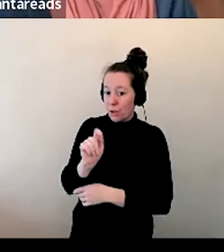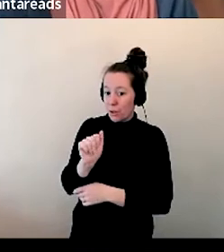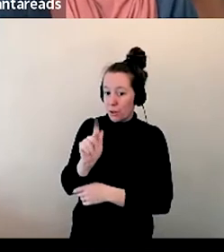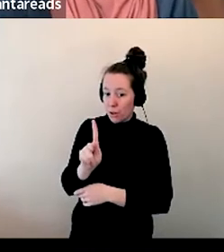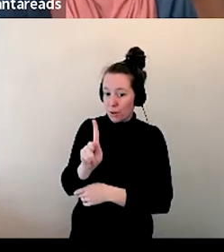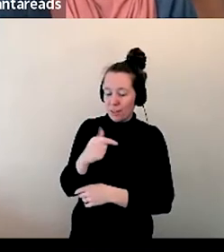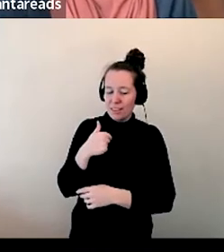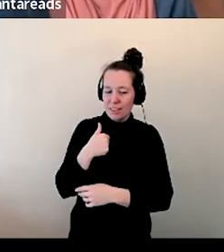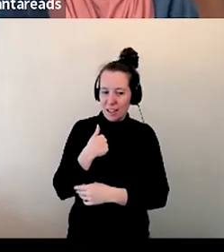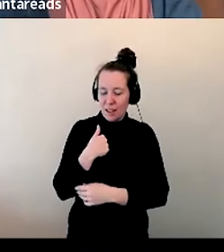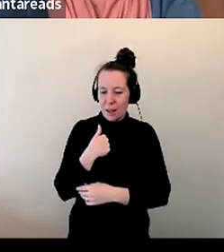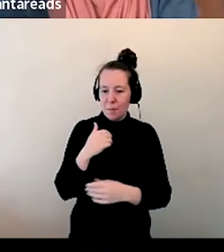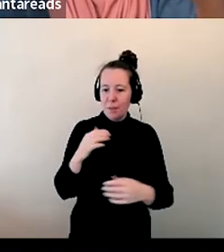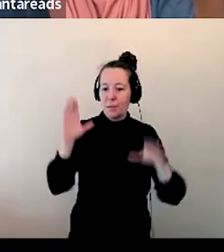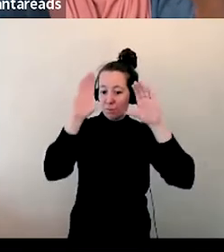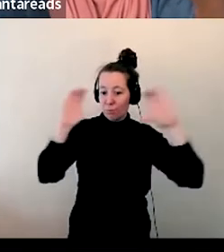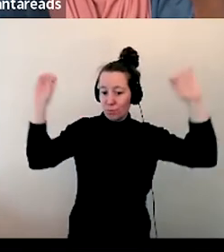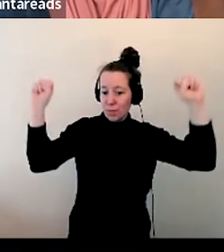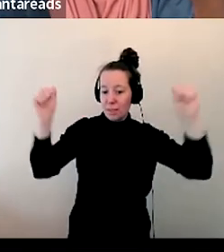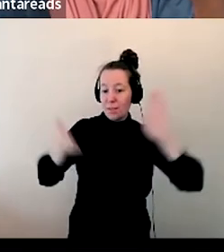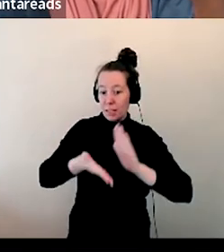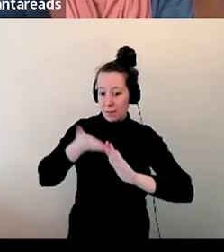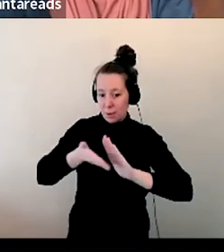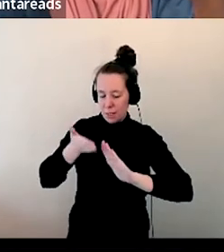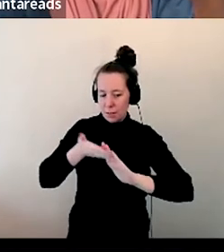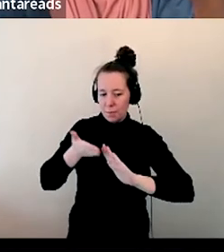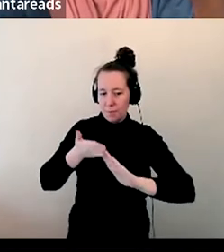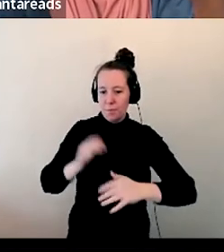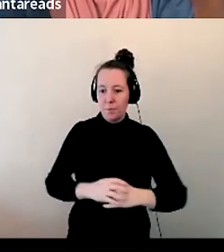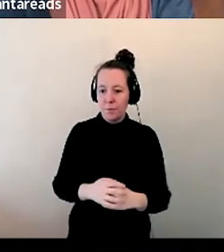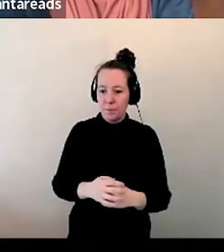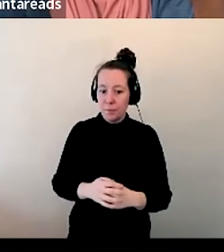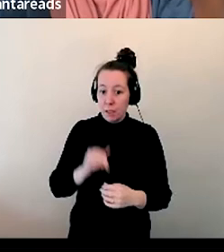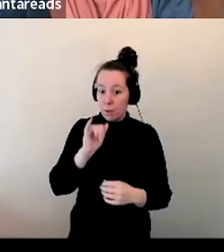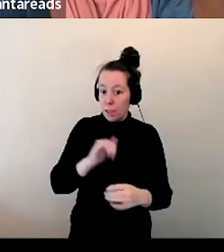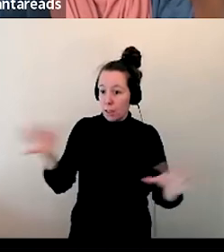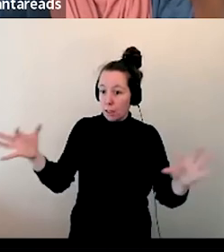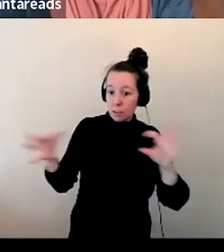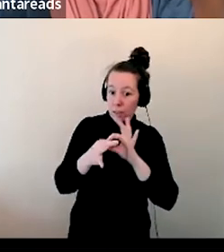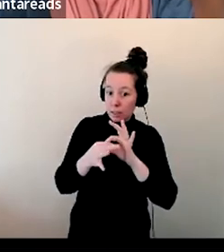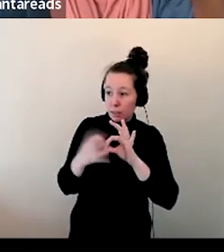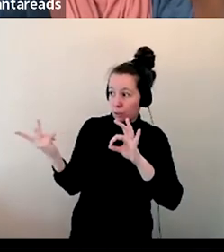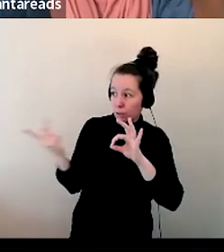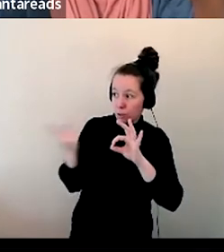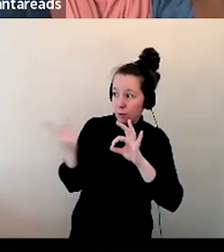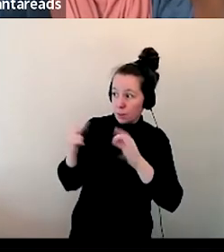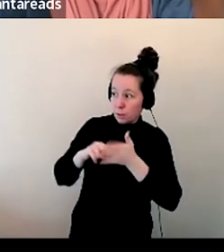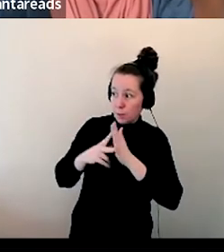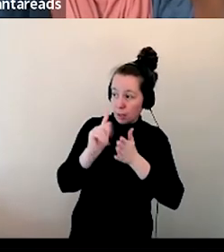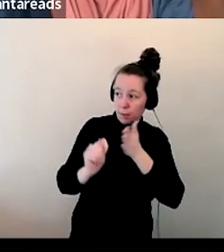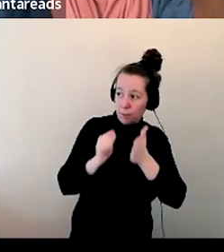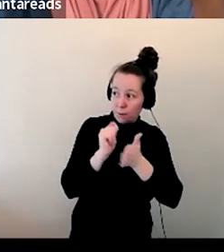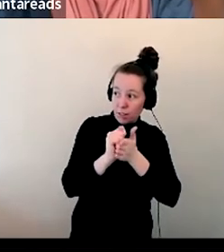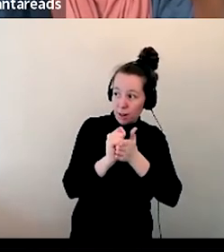development. And that's how Azanta and I connected. And that's how she found my video. So I'm so glad I made that video, because one thing led to another, and now we're best